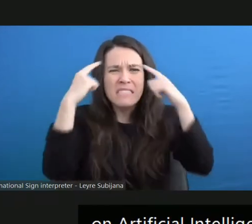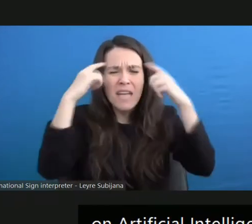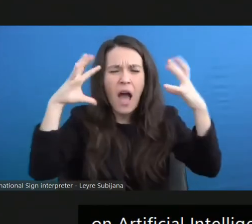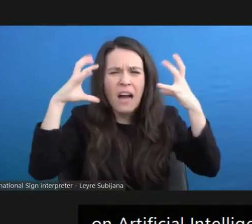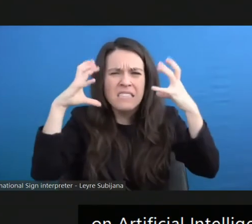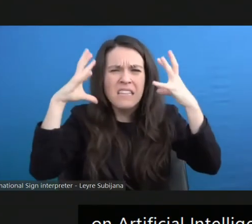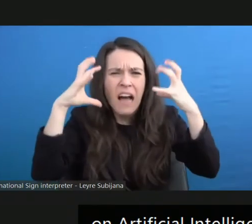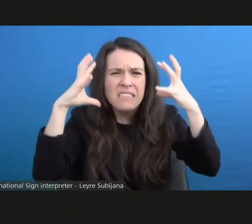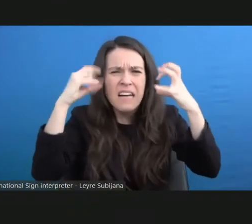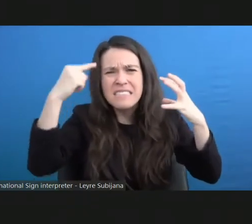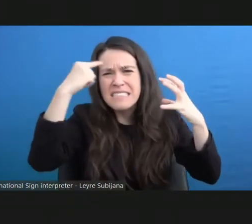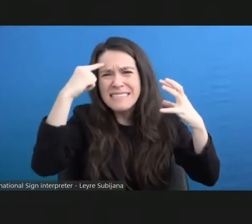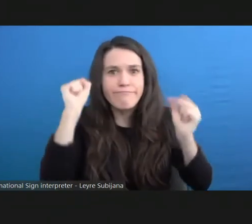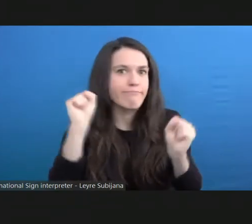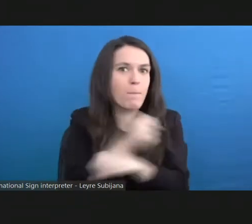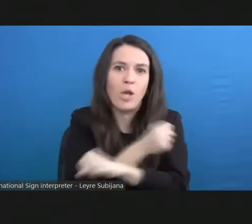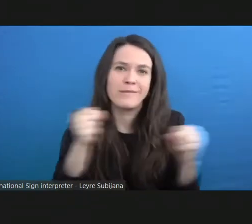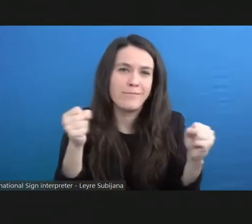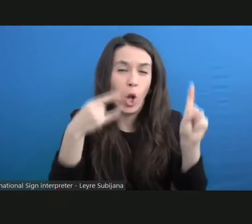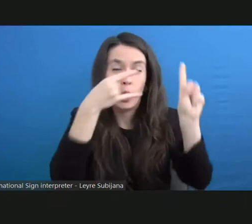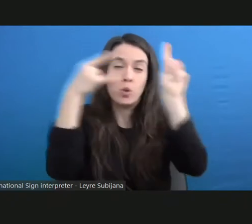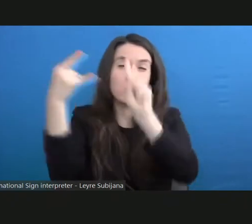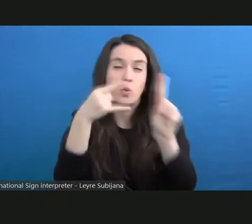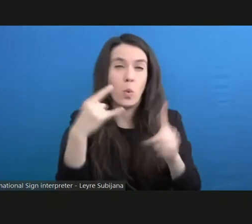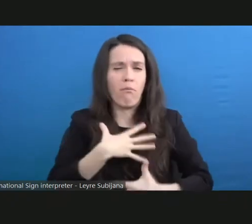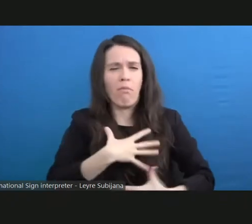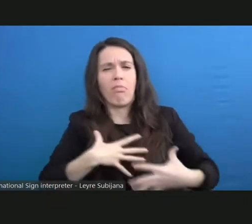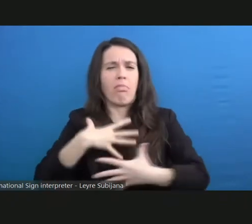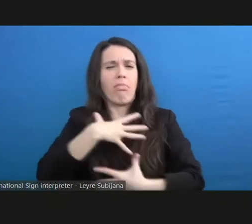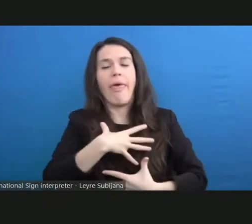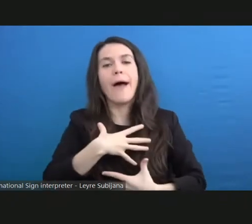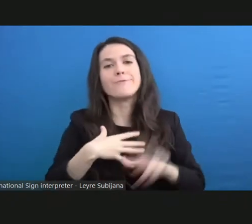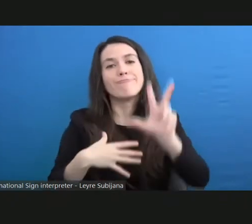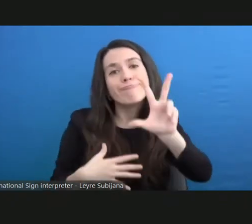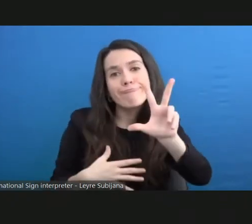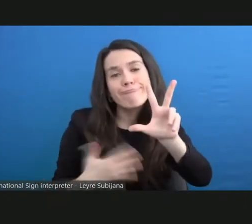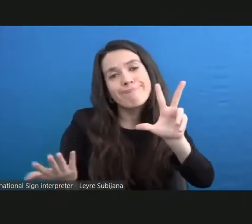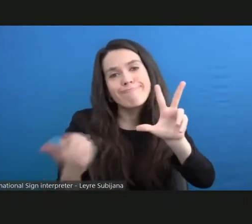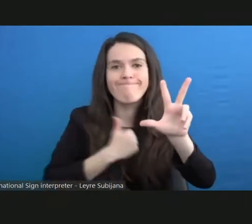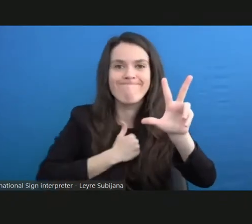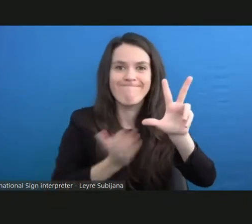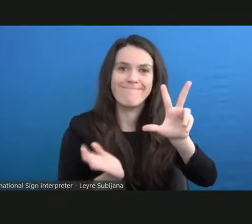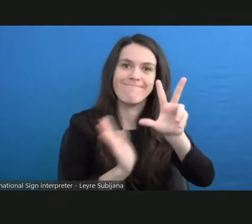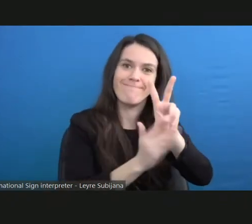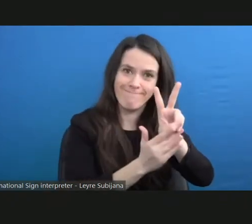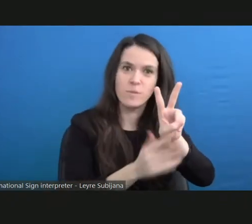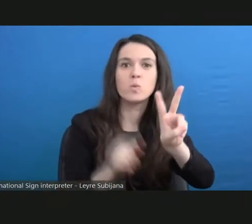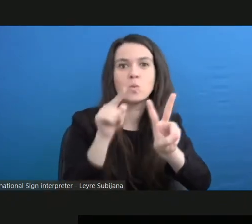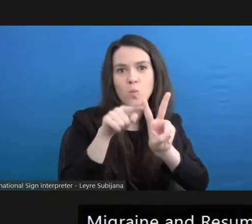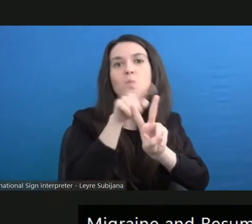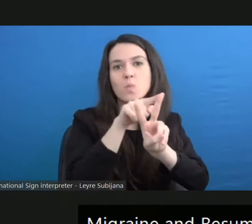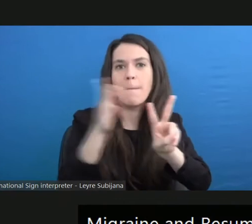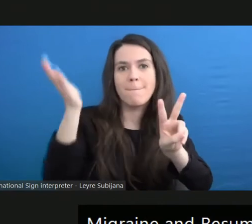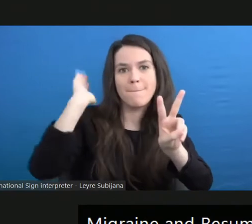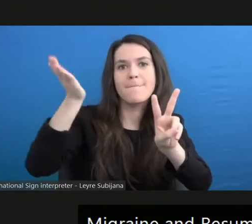migraine and a Zoom webinar is not necessarily the best combination. So it seems, I'm still looking at the list of panelists, it seems that she will not